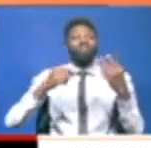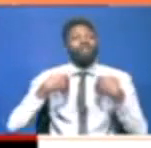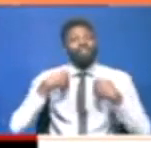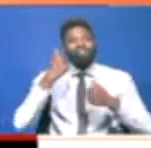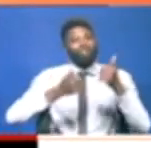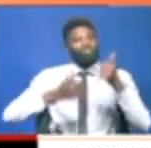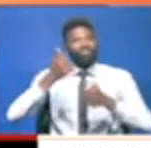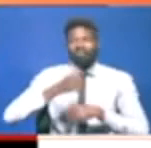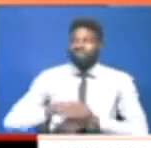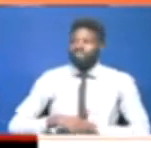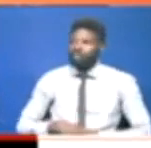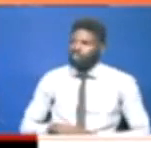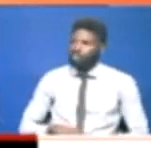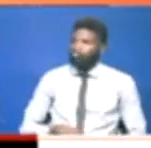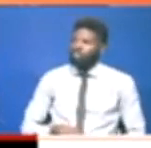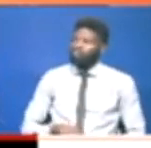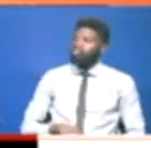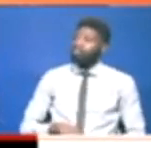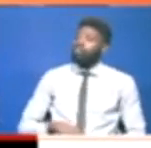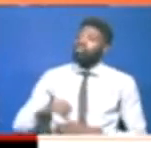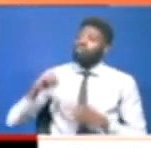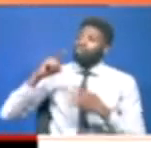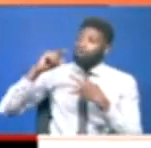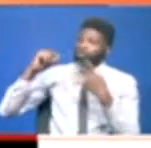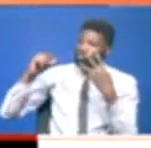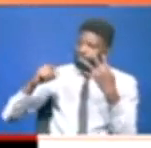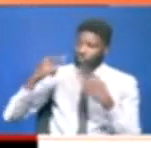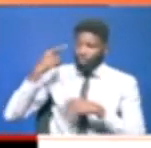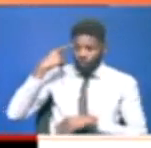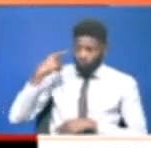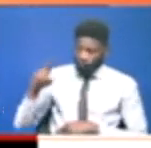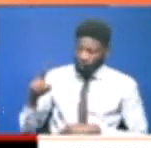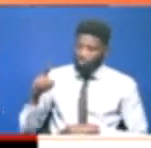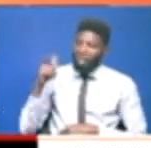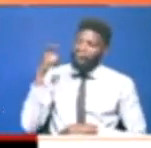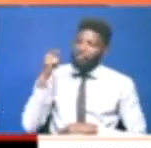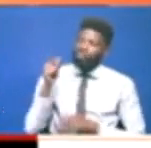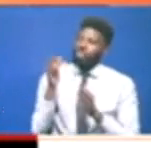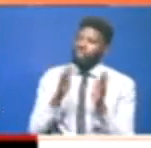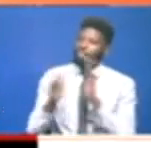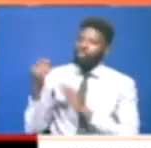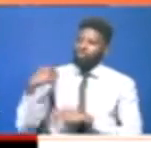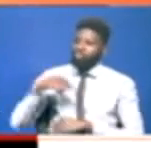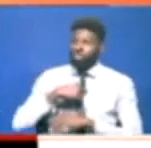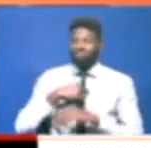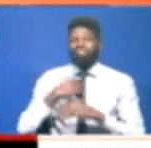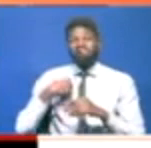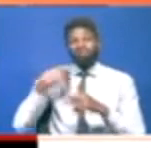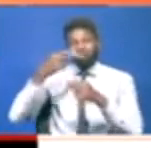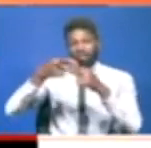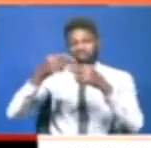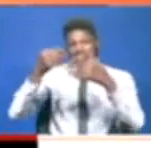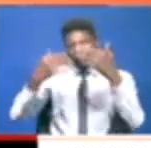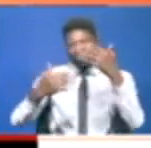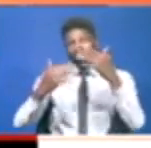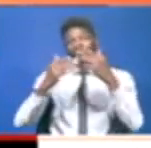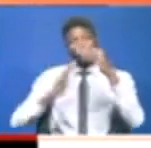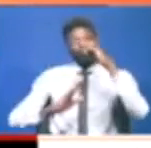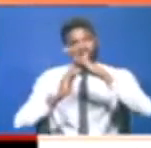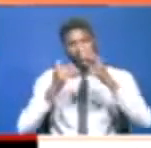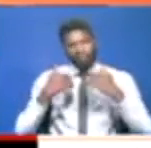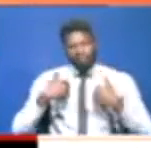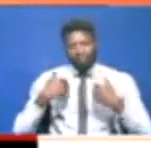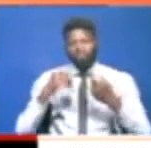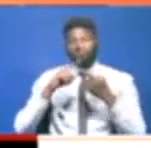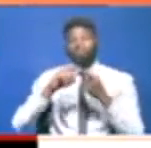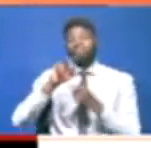In terms of the options for the pension scheme, we have, maybe I can just mention the main ones. Yeah. We have the